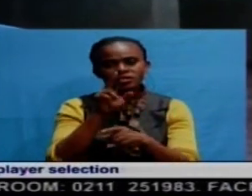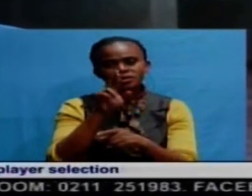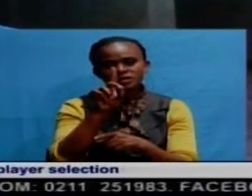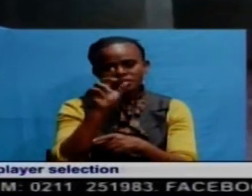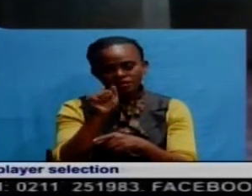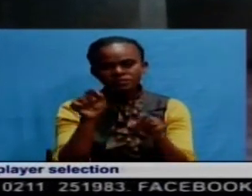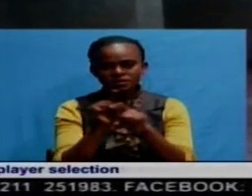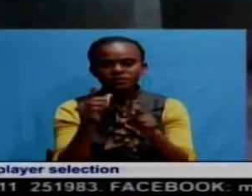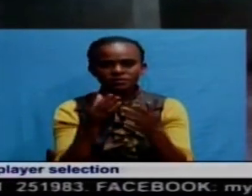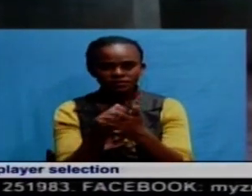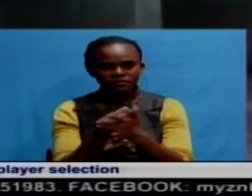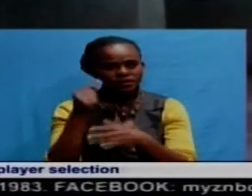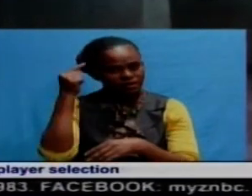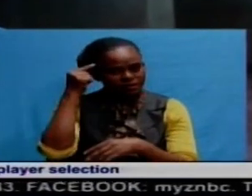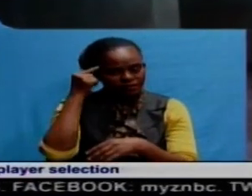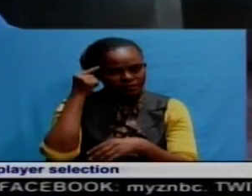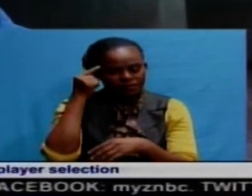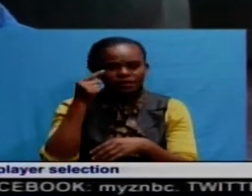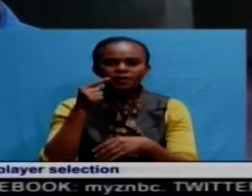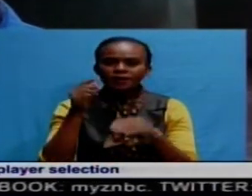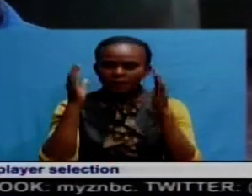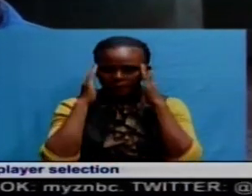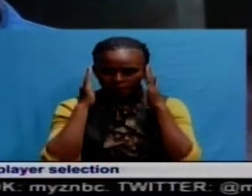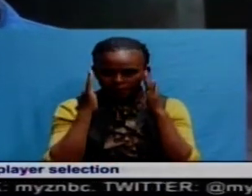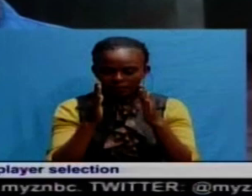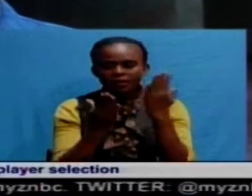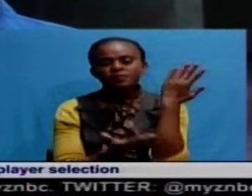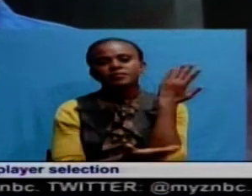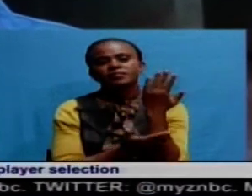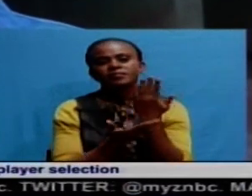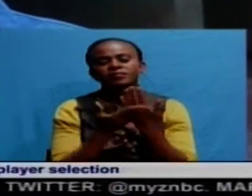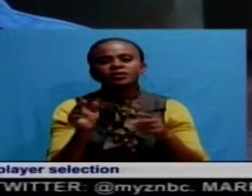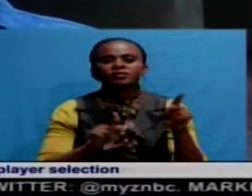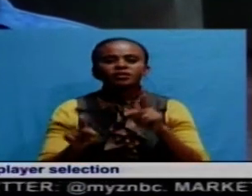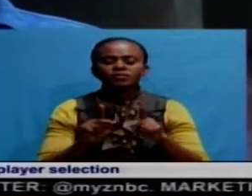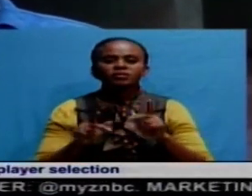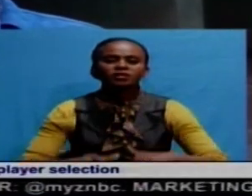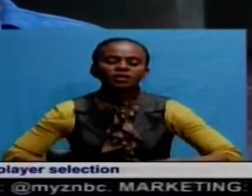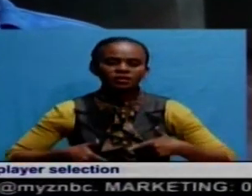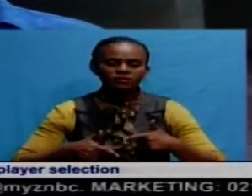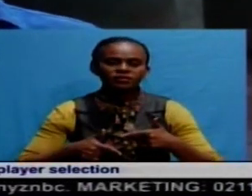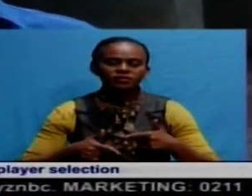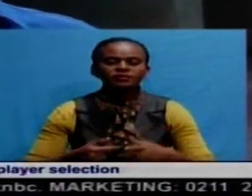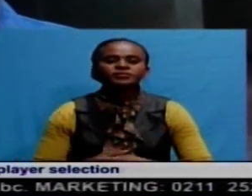the government is committed to improving people's lives. That is the development we